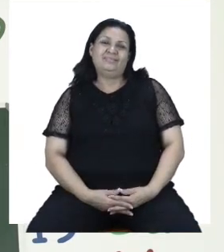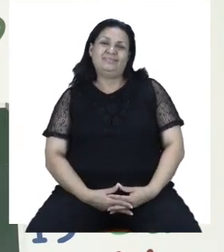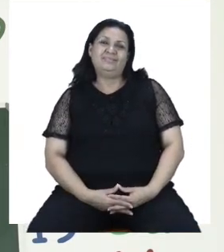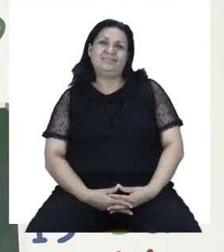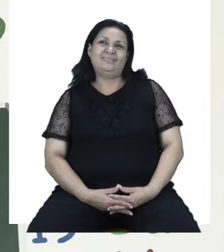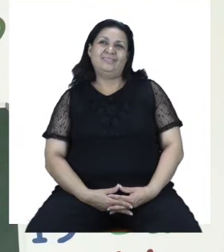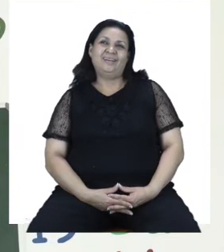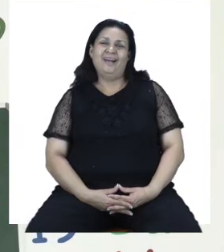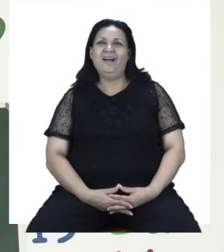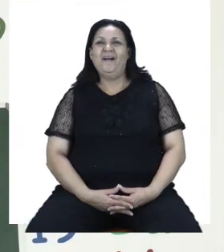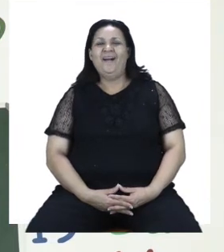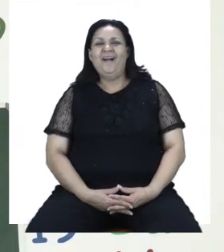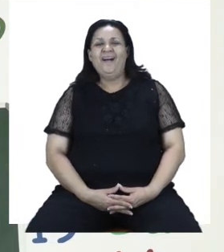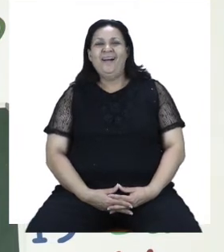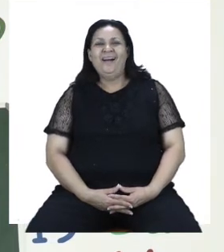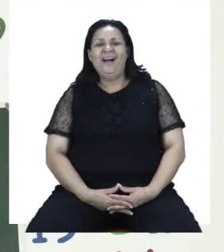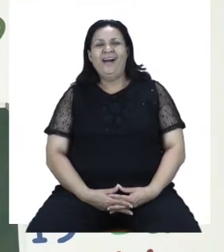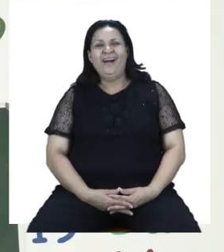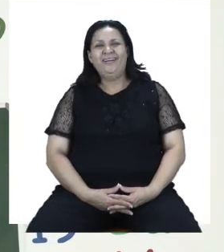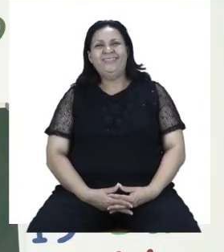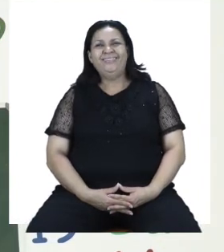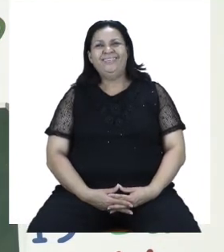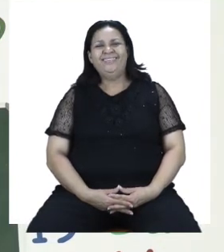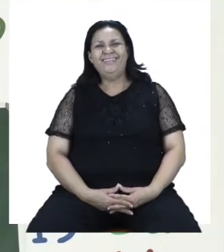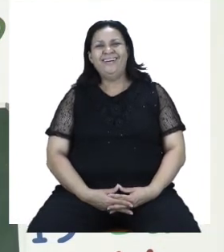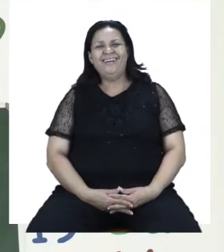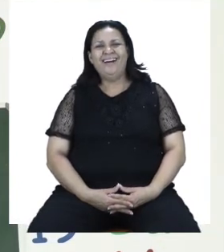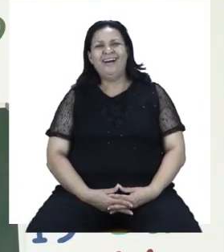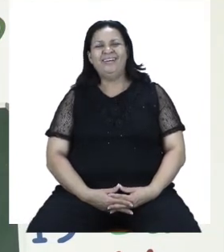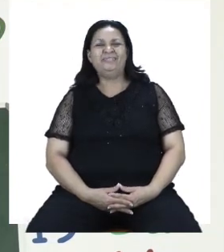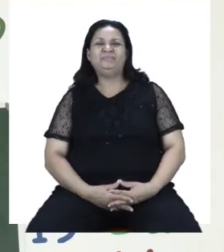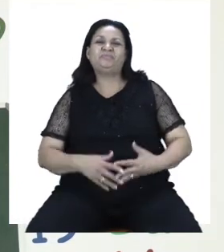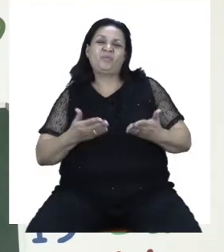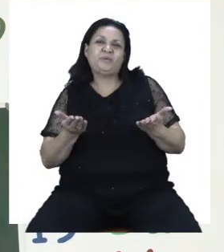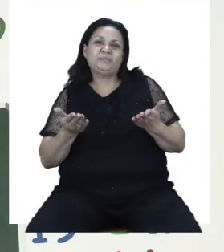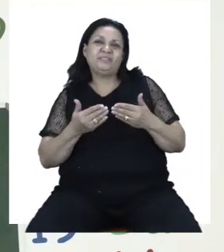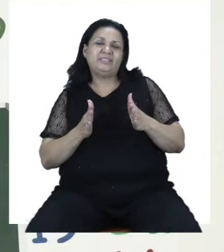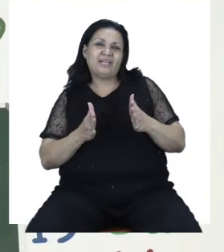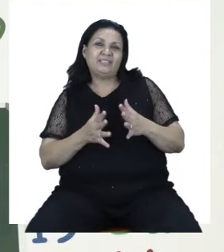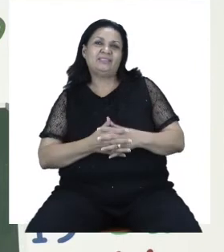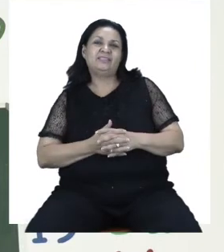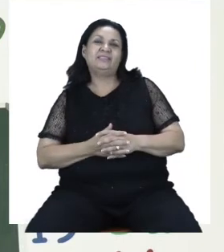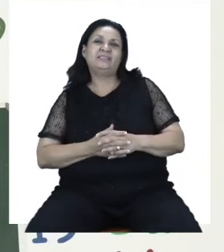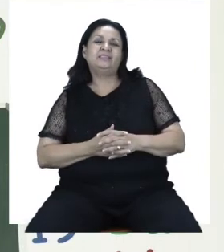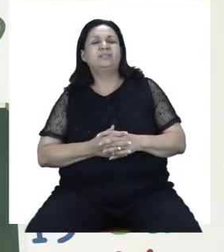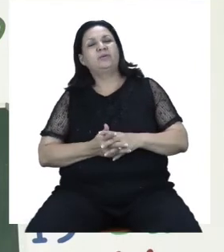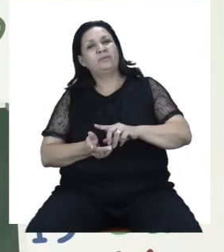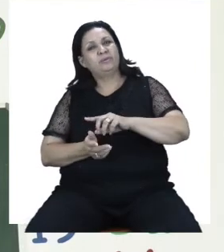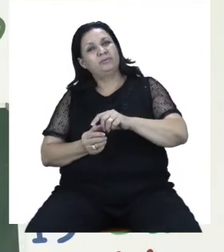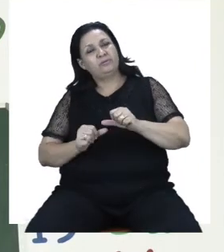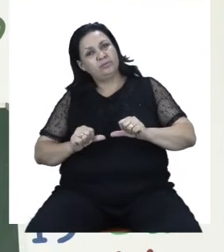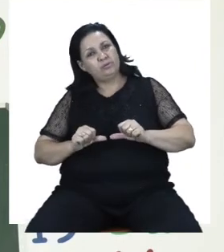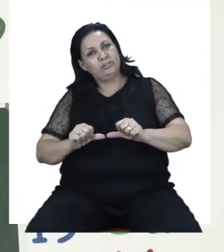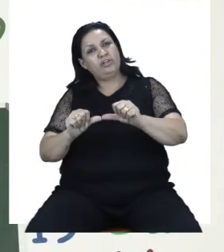your pencil. So when we get to where the arrow is, we are going the other direction now.